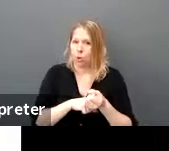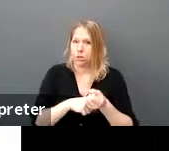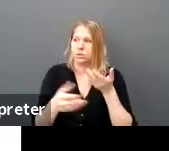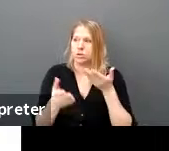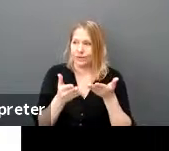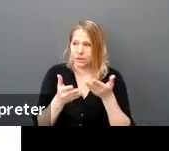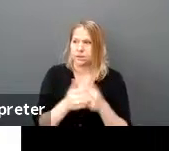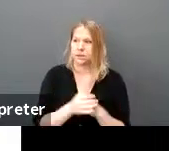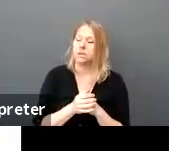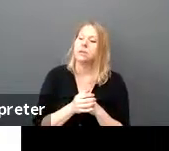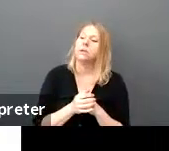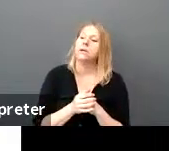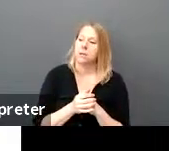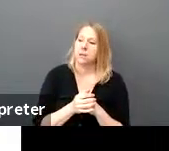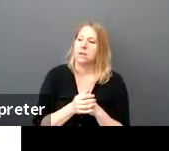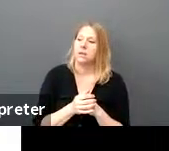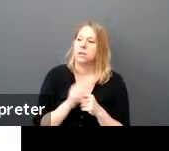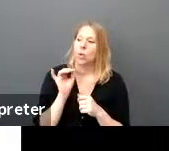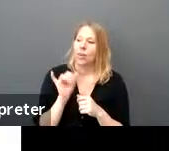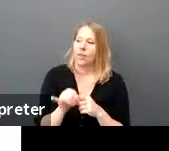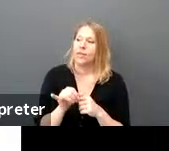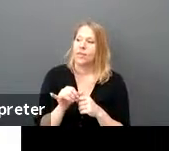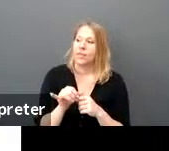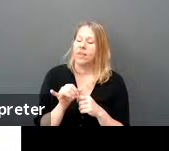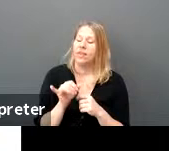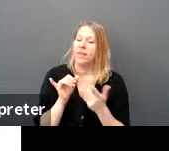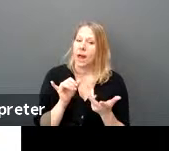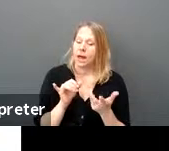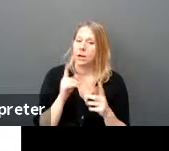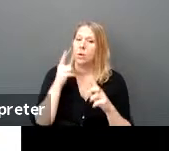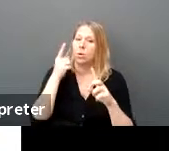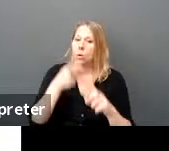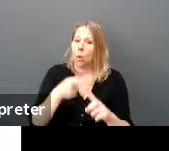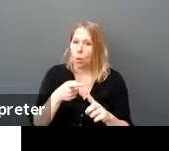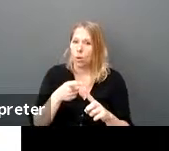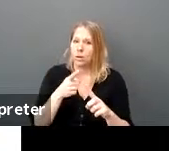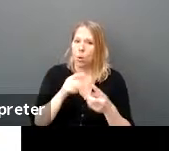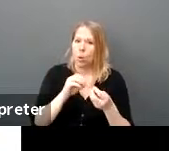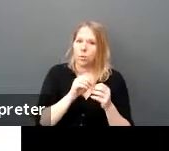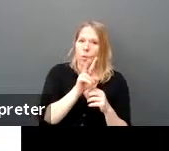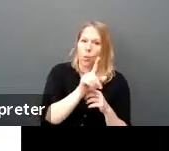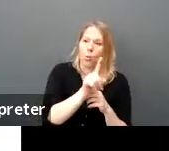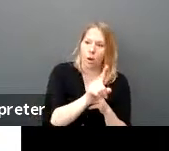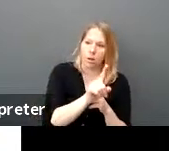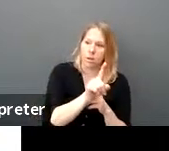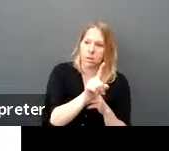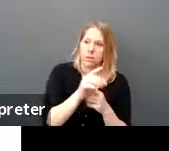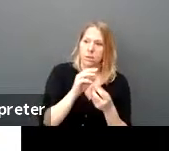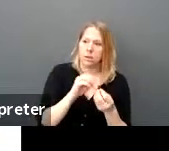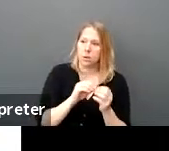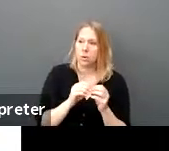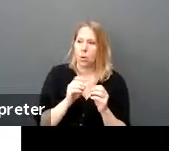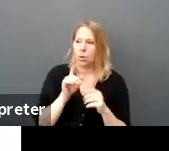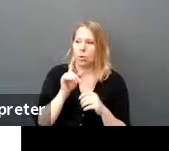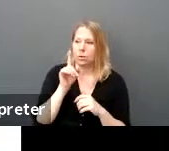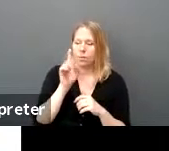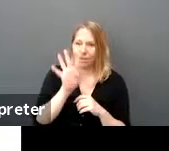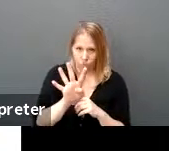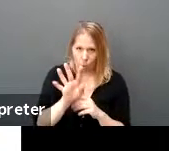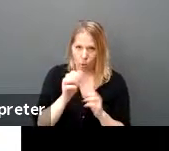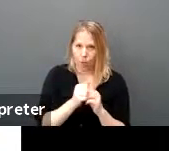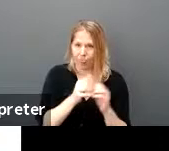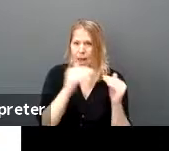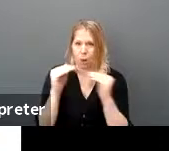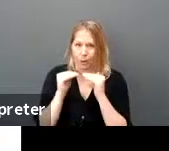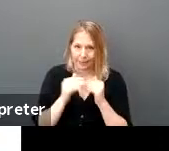services. And so that goal is goal 1, and then goal 4 with